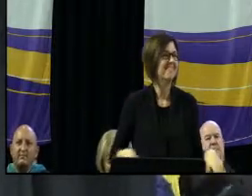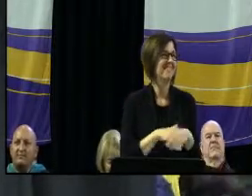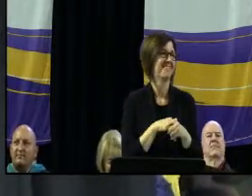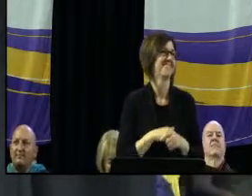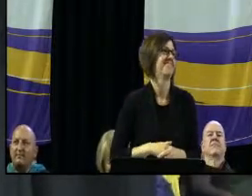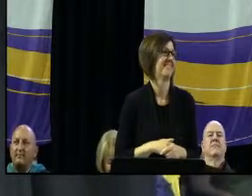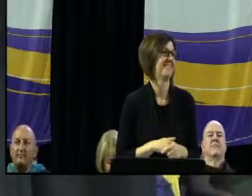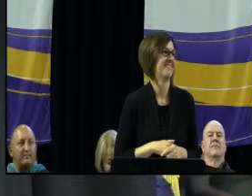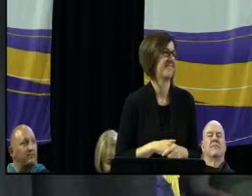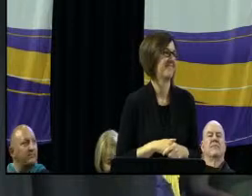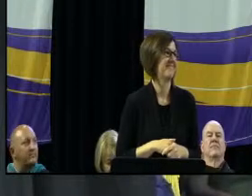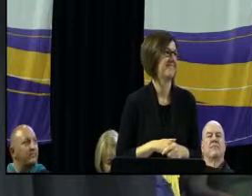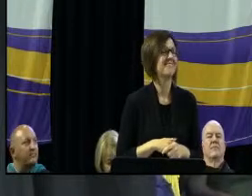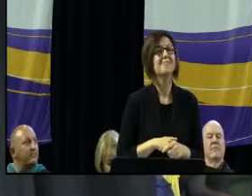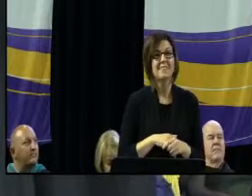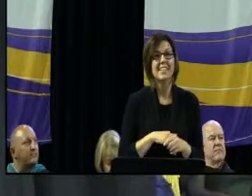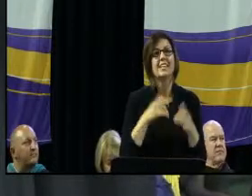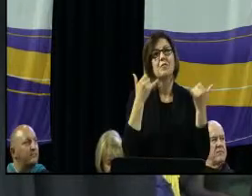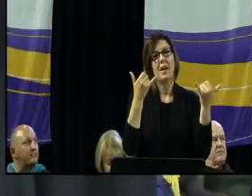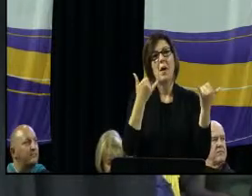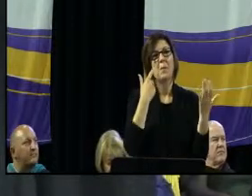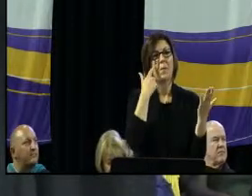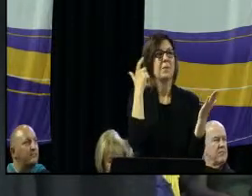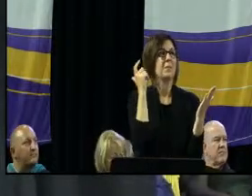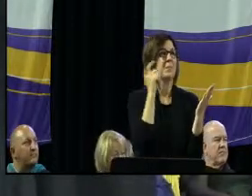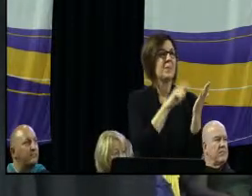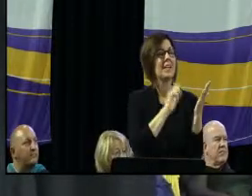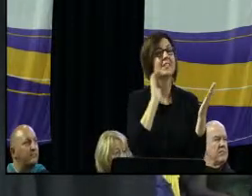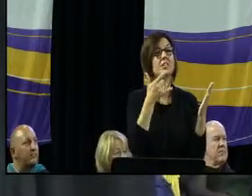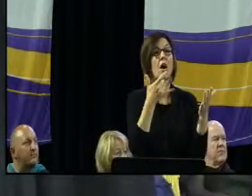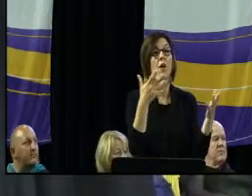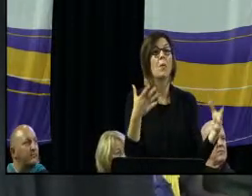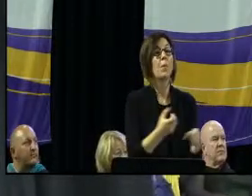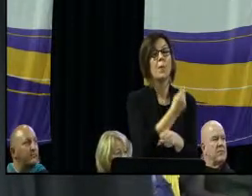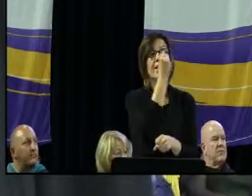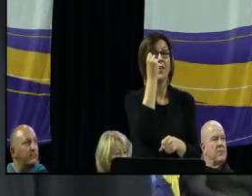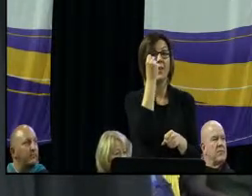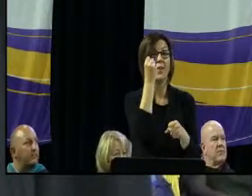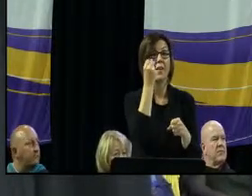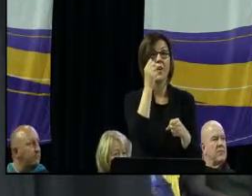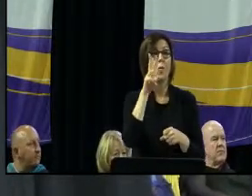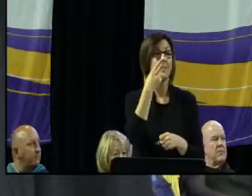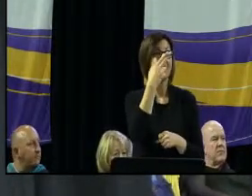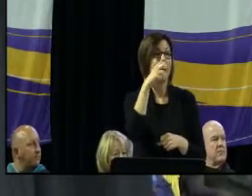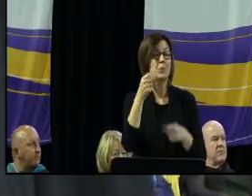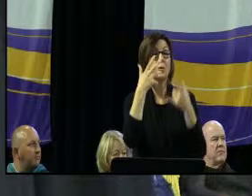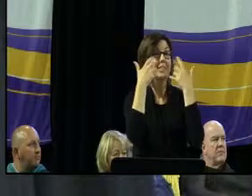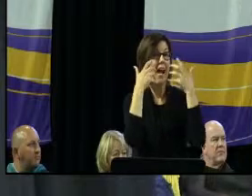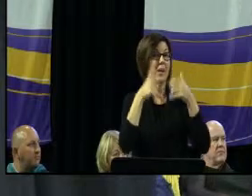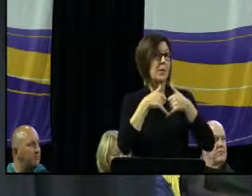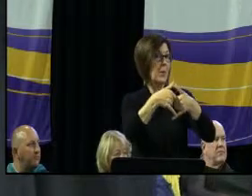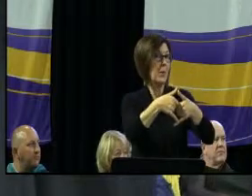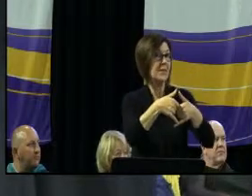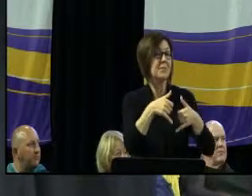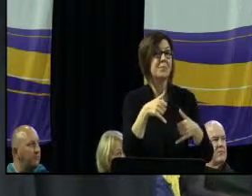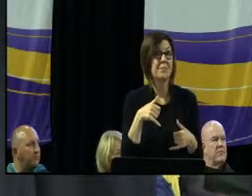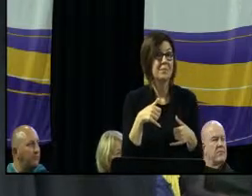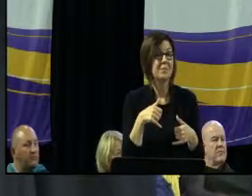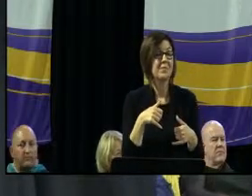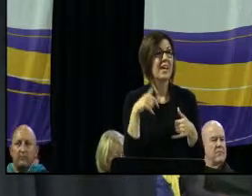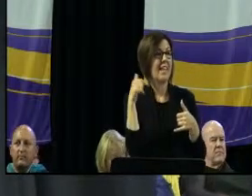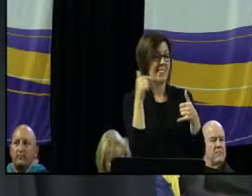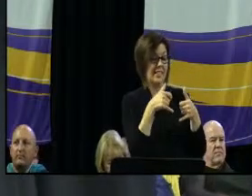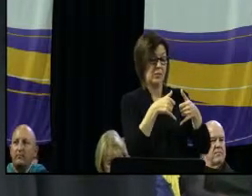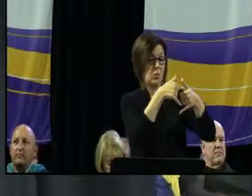At this time, I would like to recognize our winner of our Wilson High School Tiger Award. This award